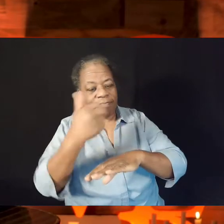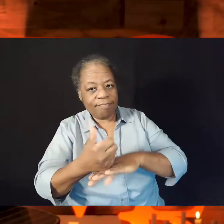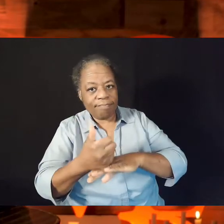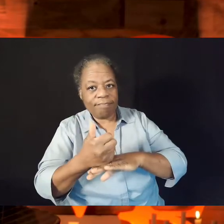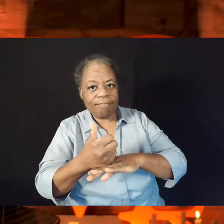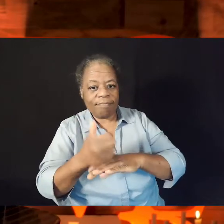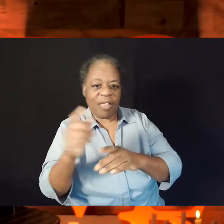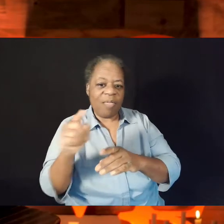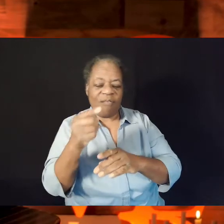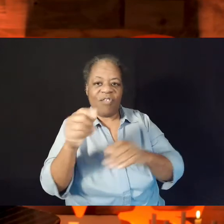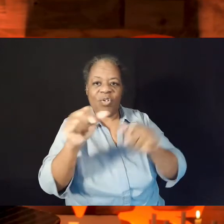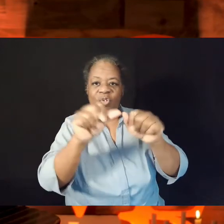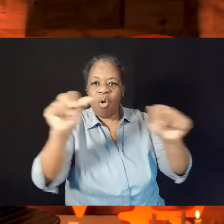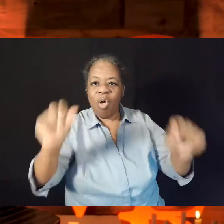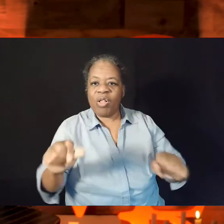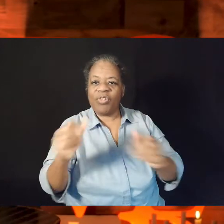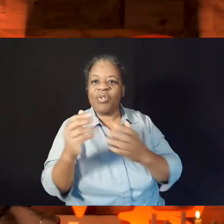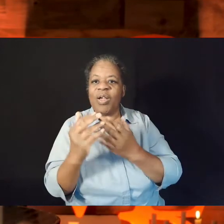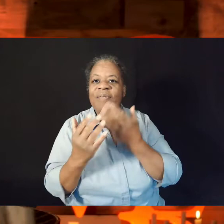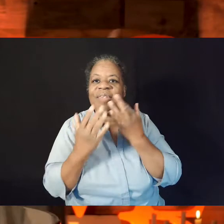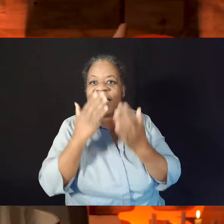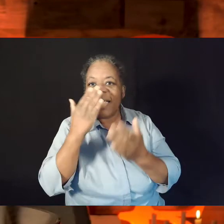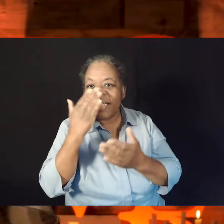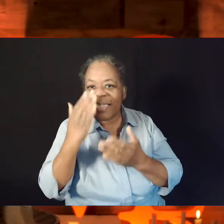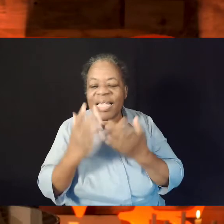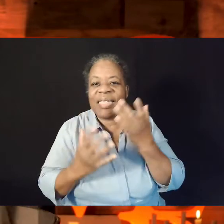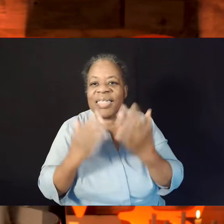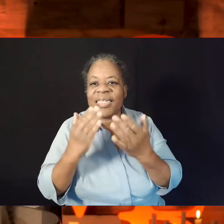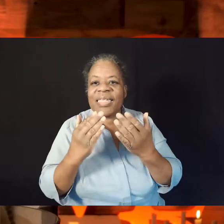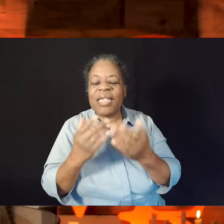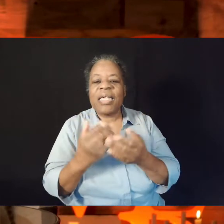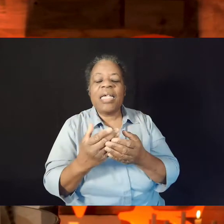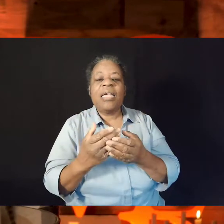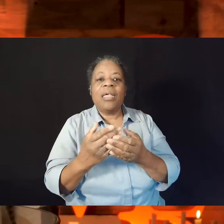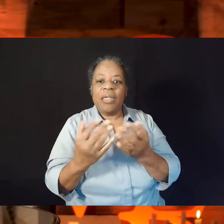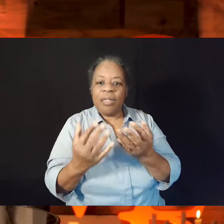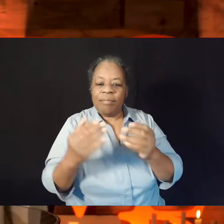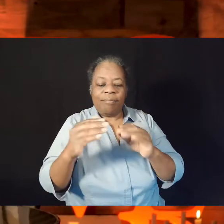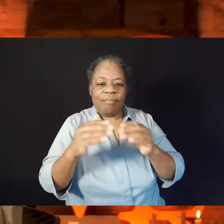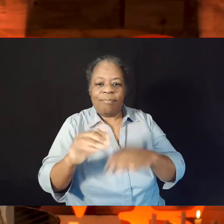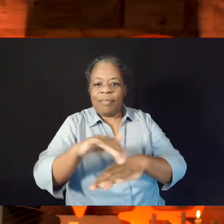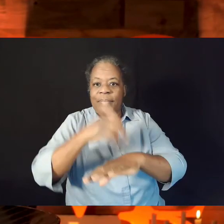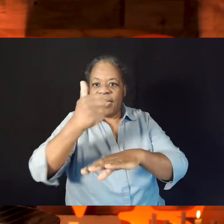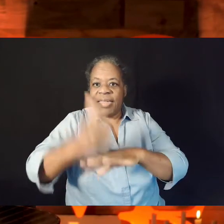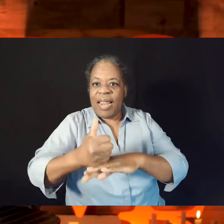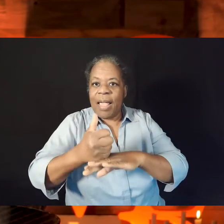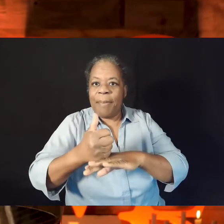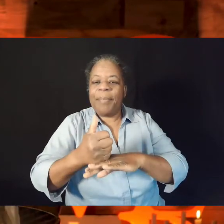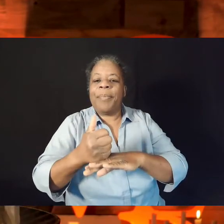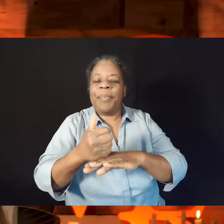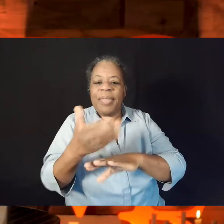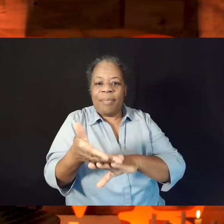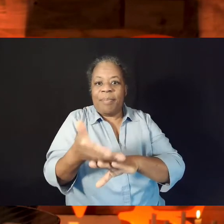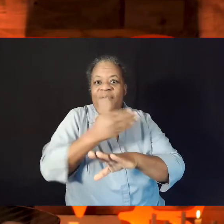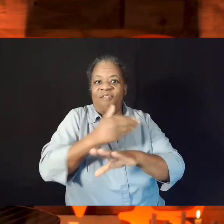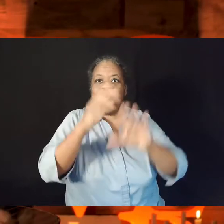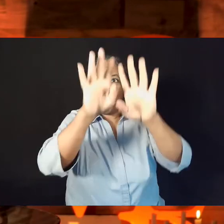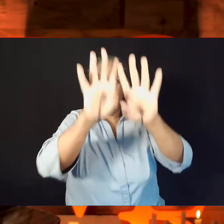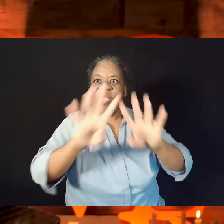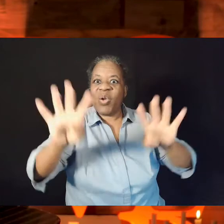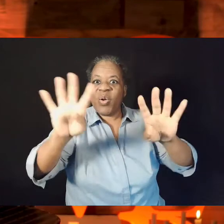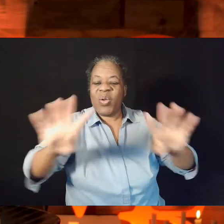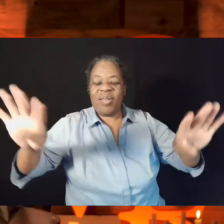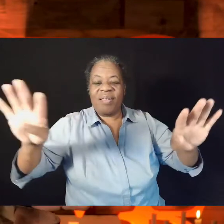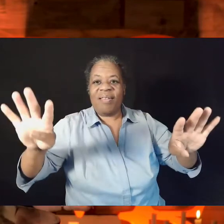incense. It was to be placed in front of the curtain that shielded the Ark of the Covenant. And God told Moses that Aaron was to go to